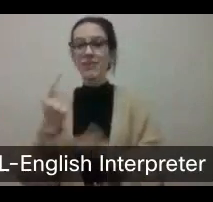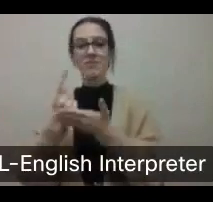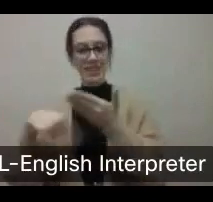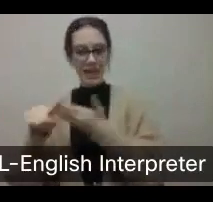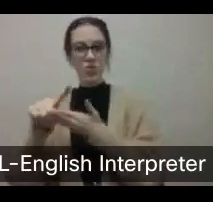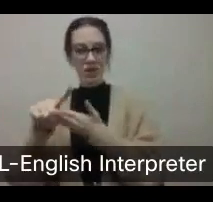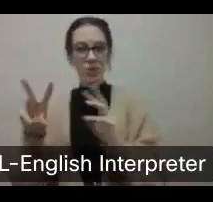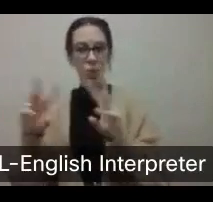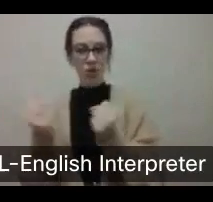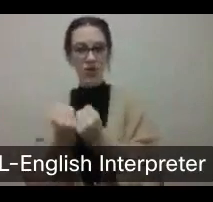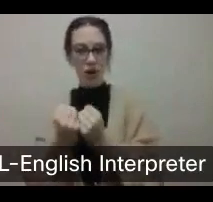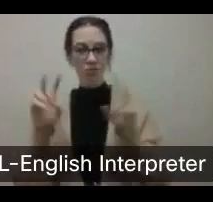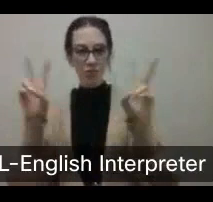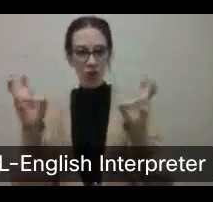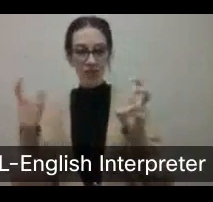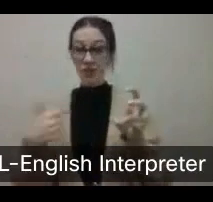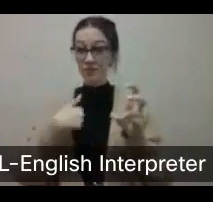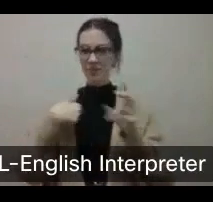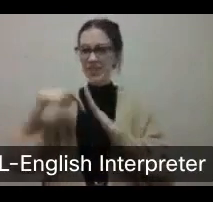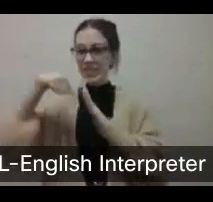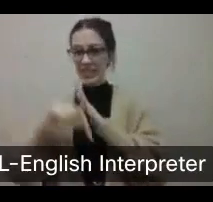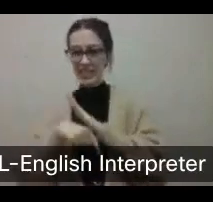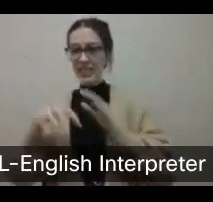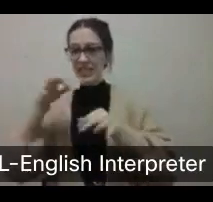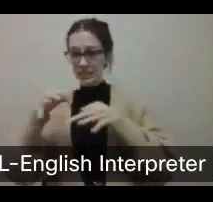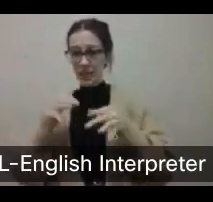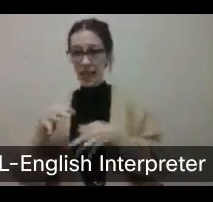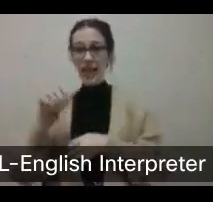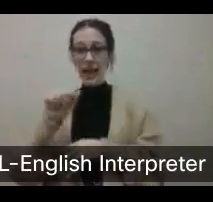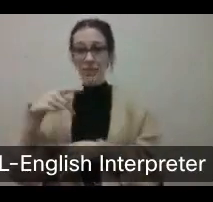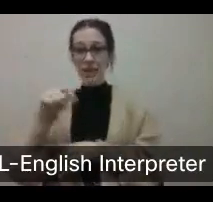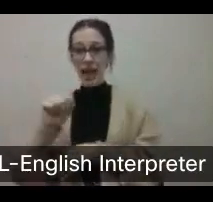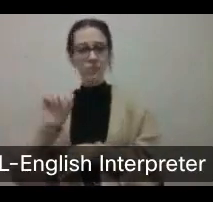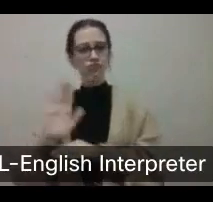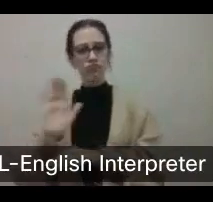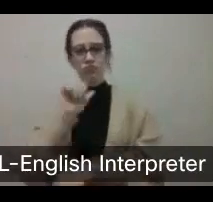into that part of this paraphrasing today.